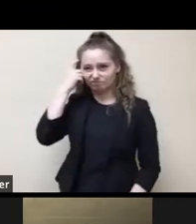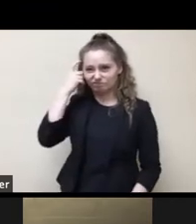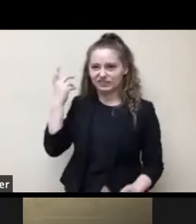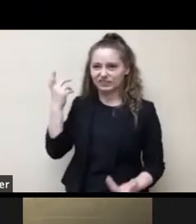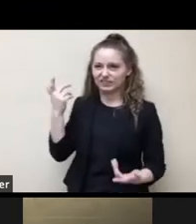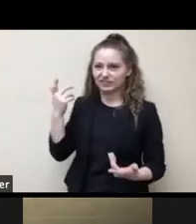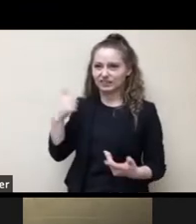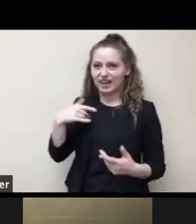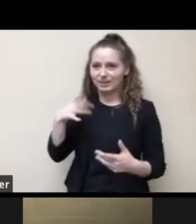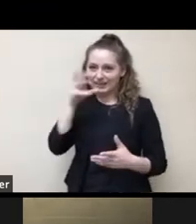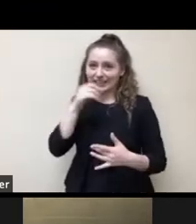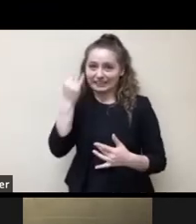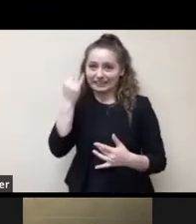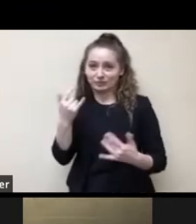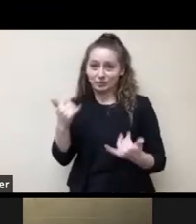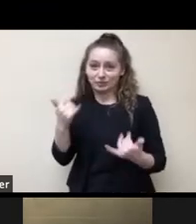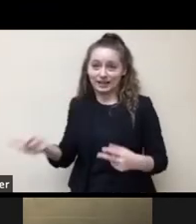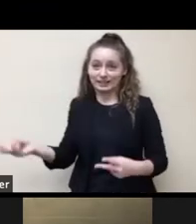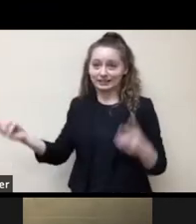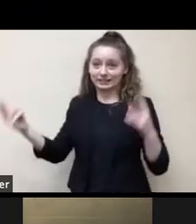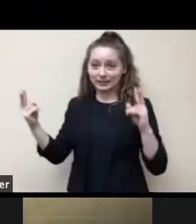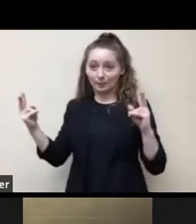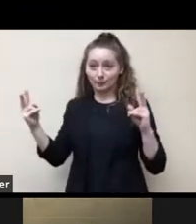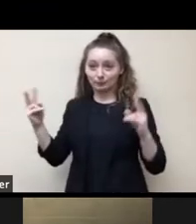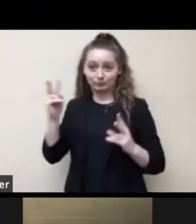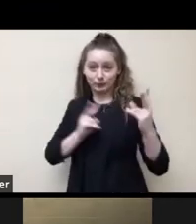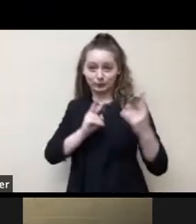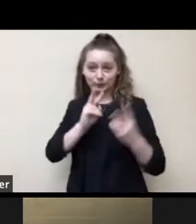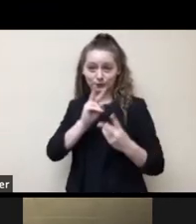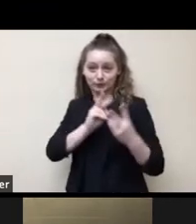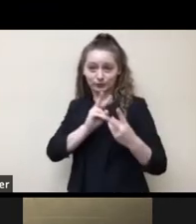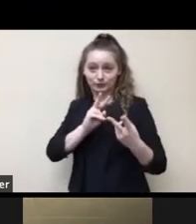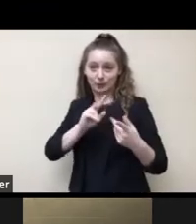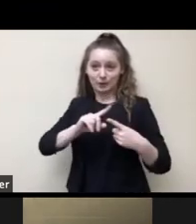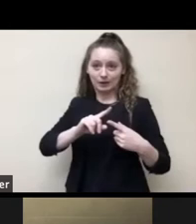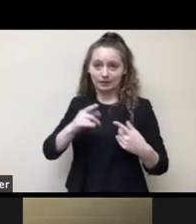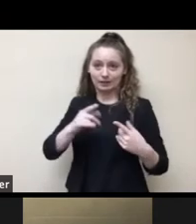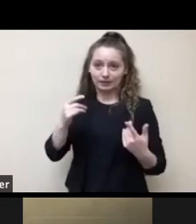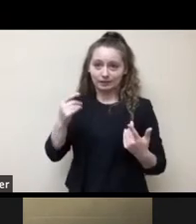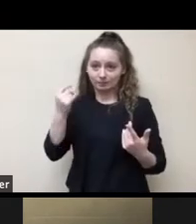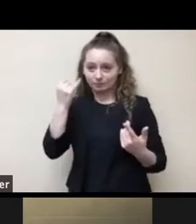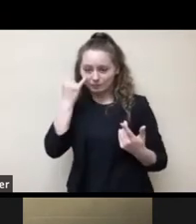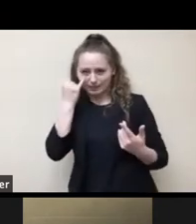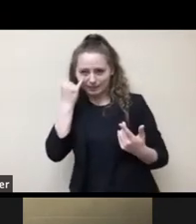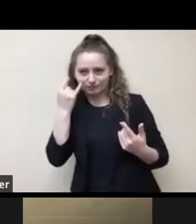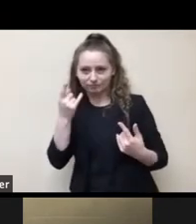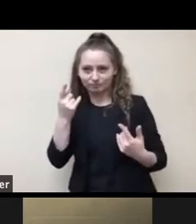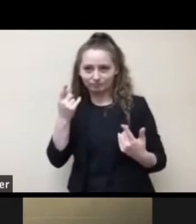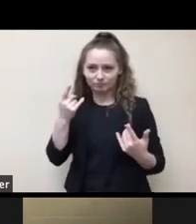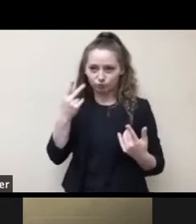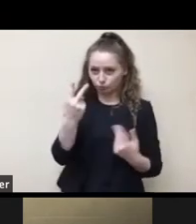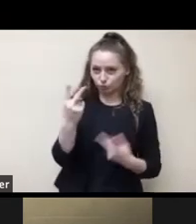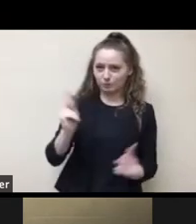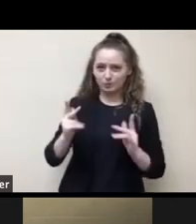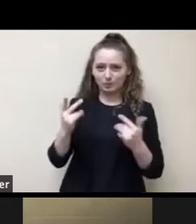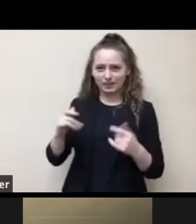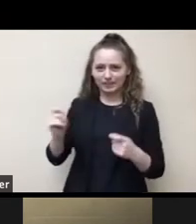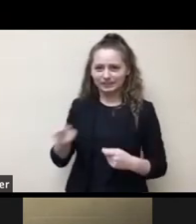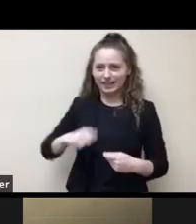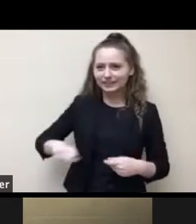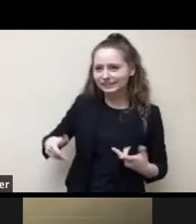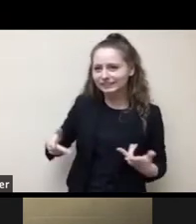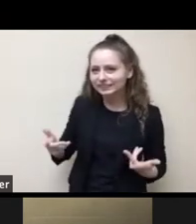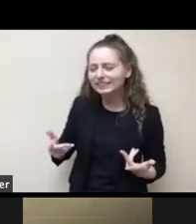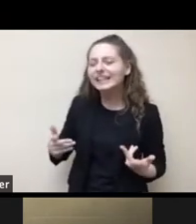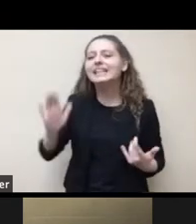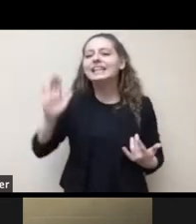you're playing doubles, you could violate social distancing. But if you're playing two people playing tennis, it seems to be a type of sport that you would have